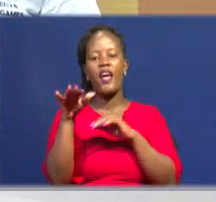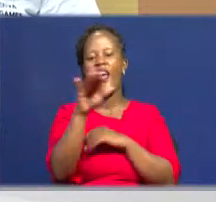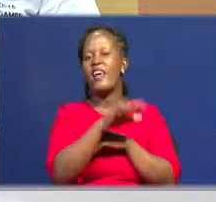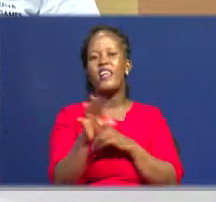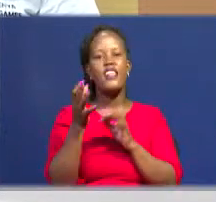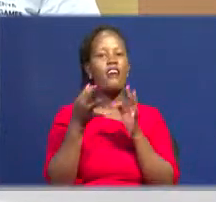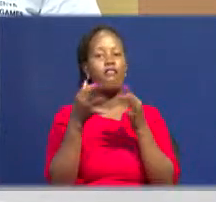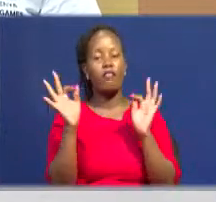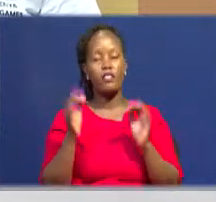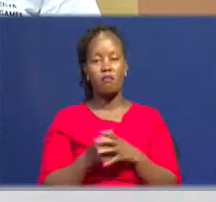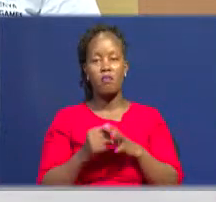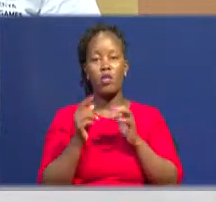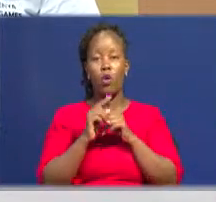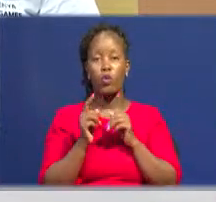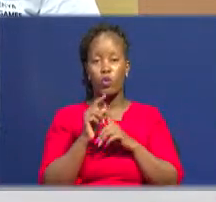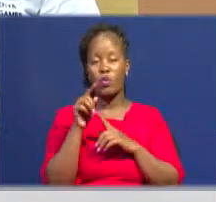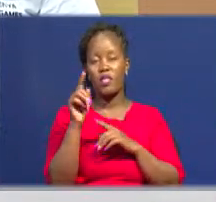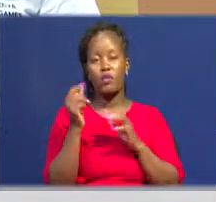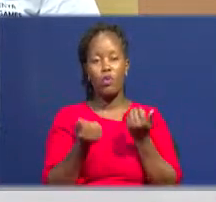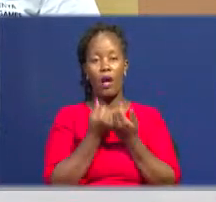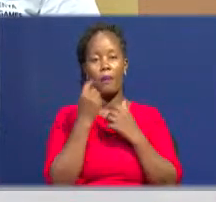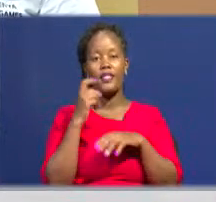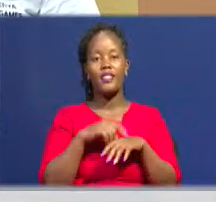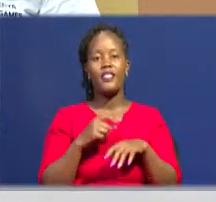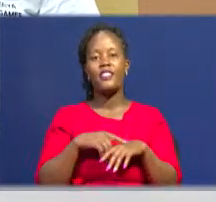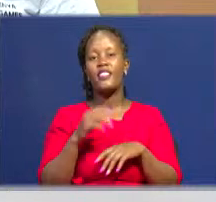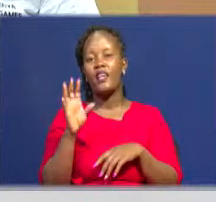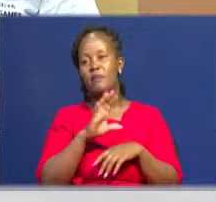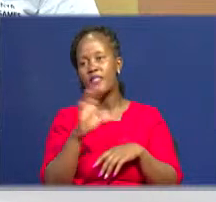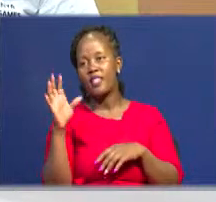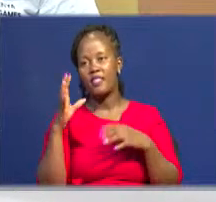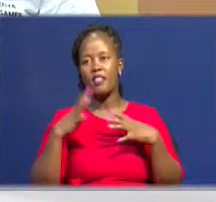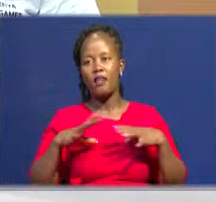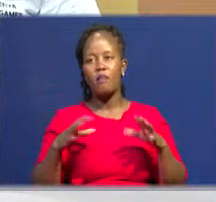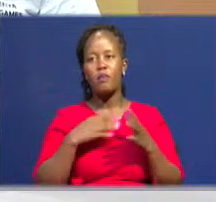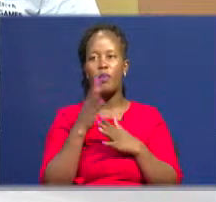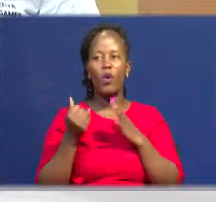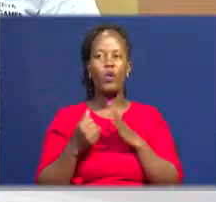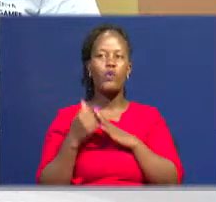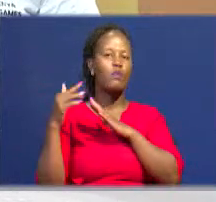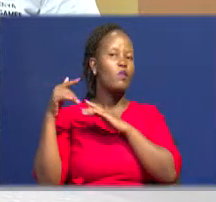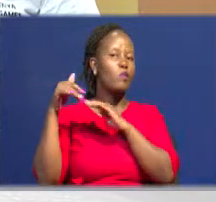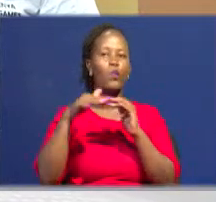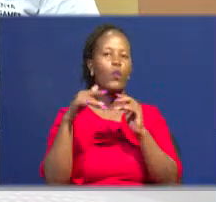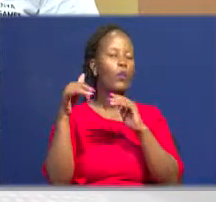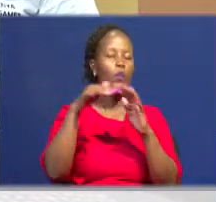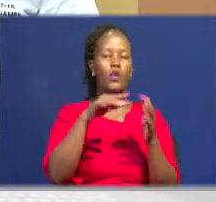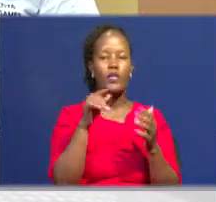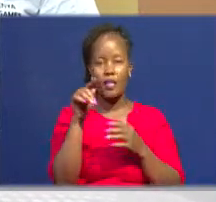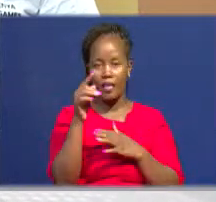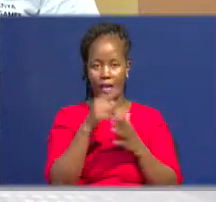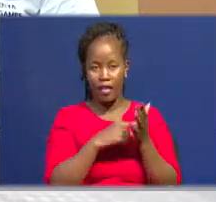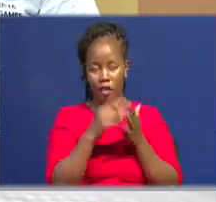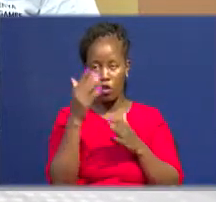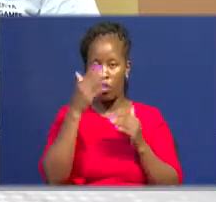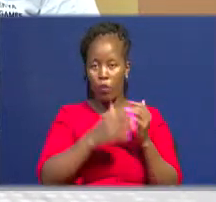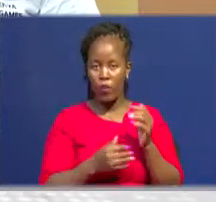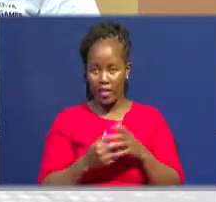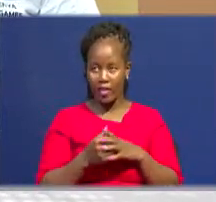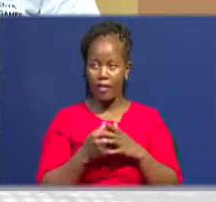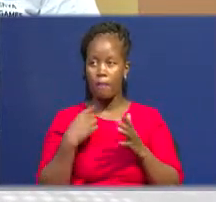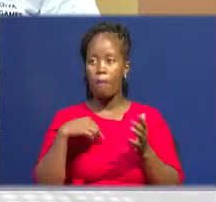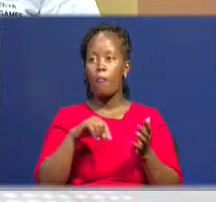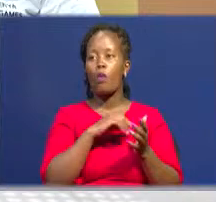it's Easter holiday, so everybody will be coming to the park that weekend. So for us, we are also partnering with the